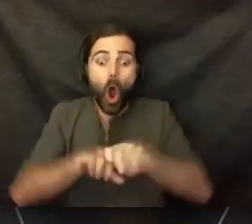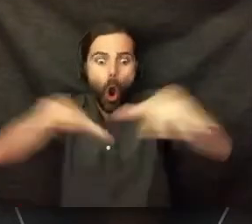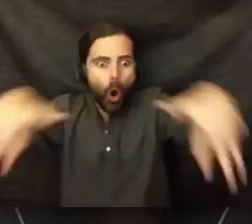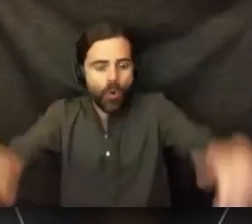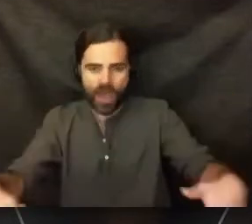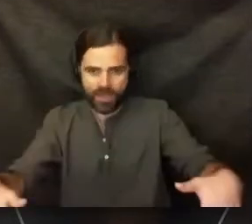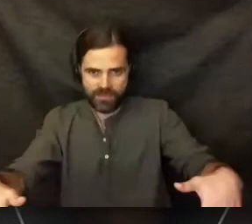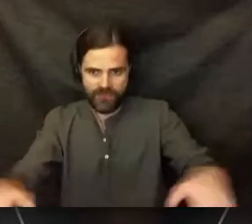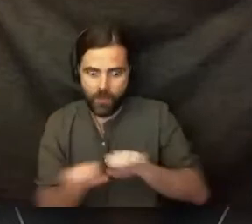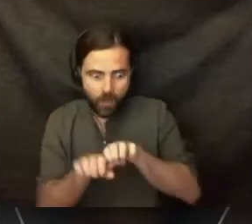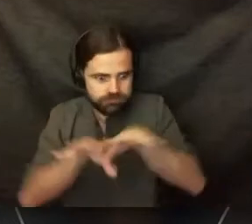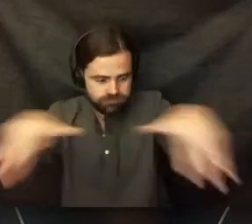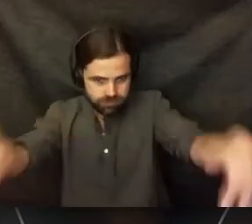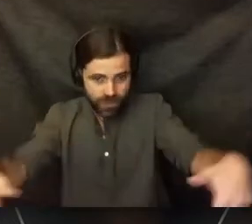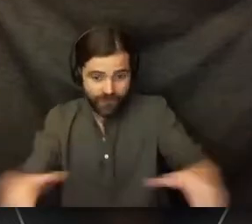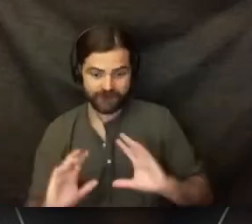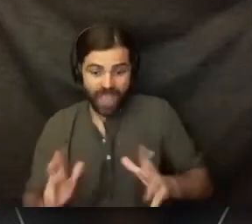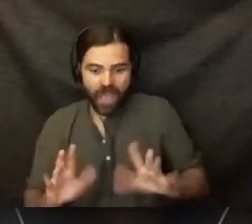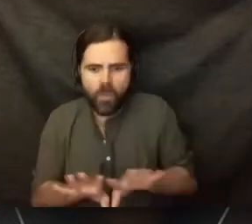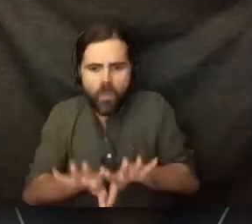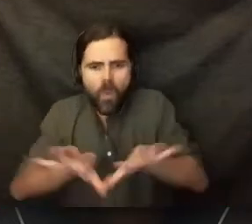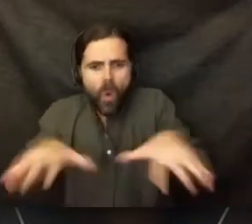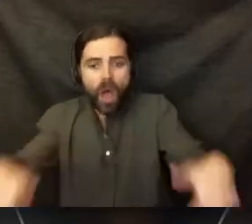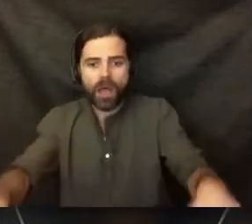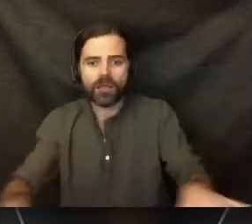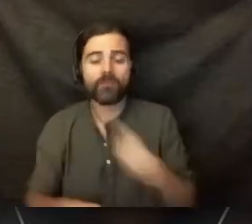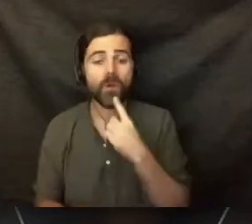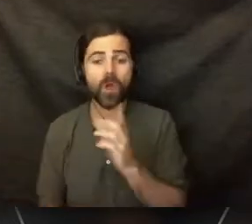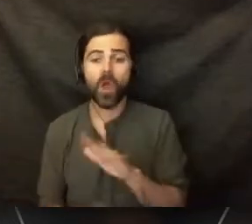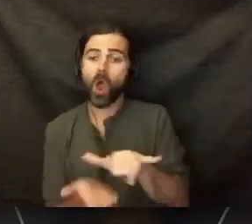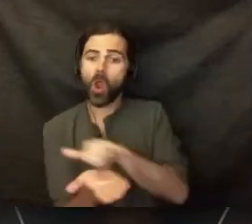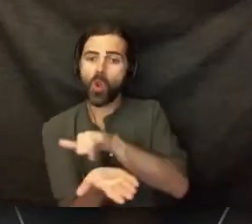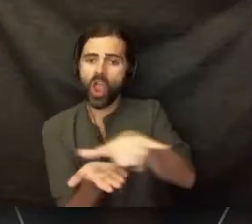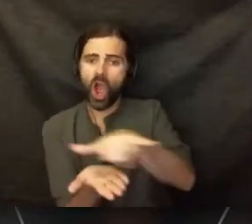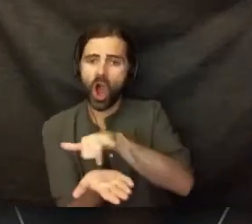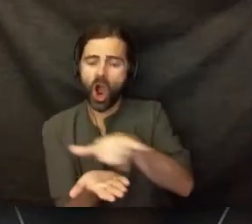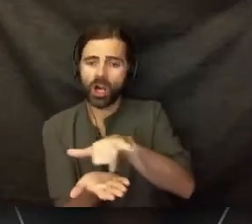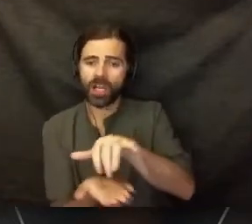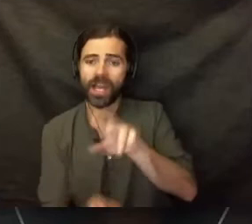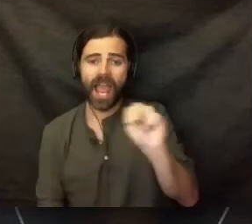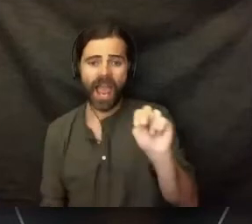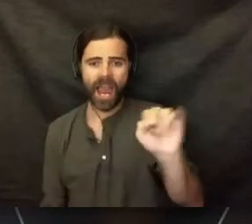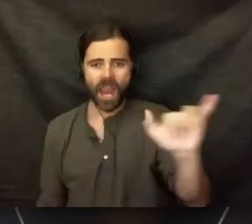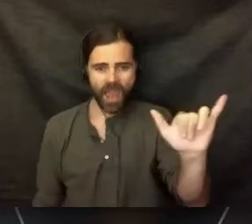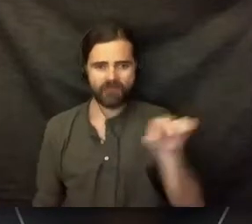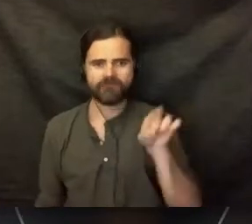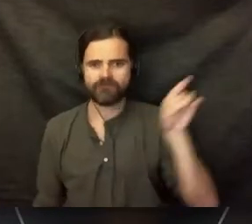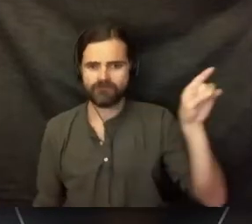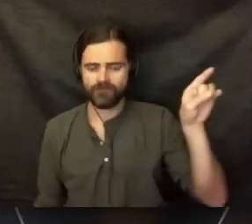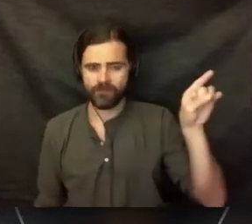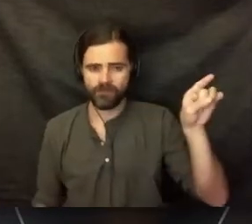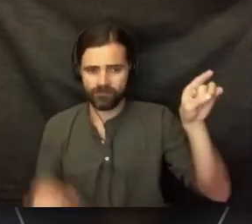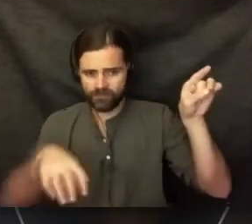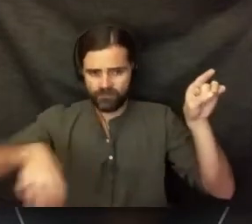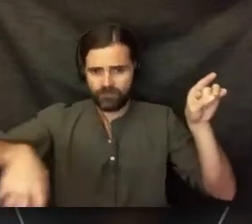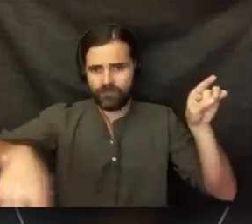what you start to realize is that the High Line in New York is a part of actually cost $178 million to build, but